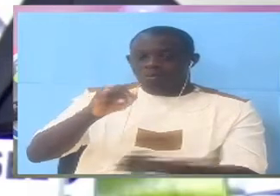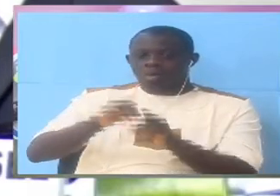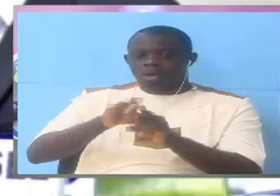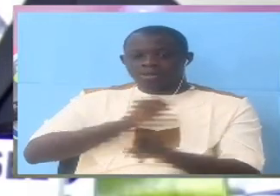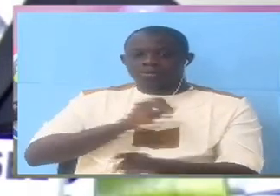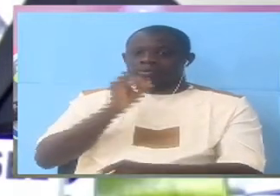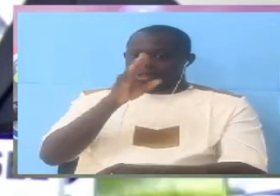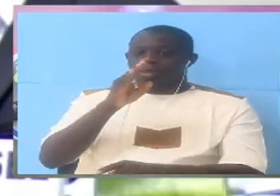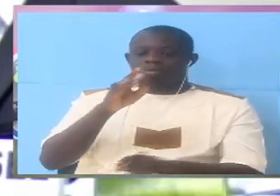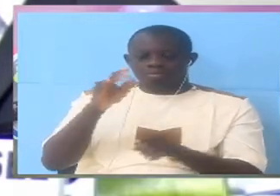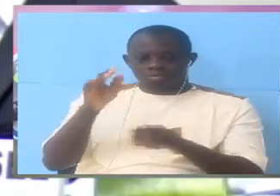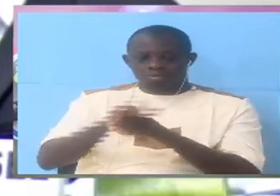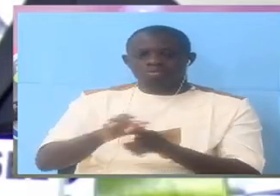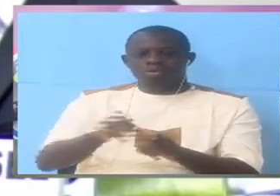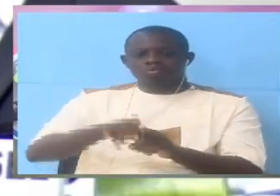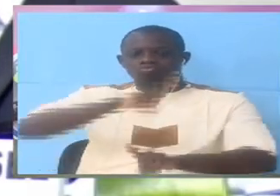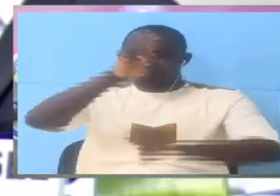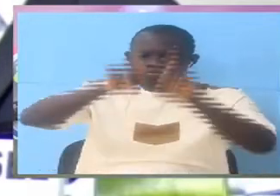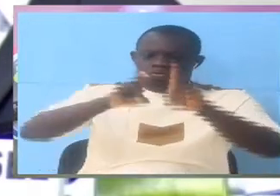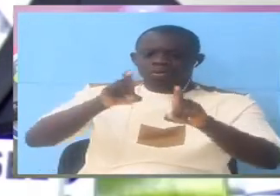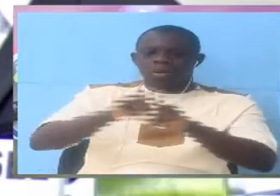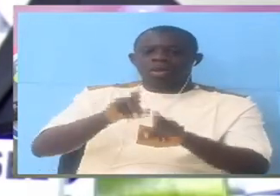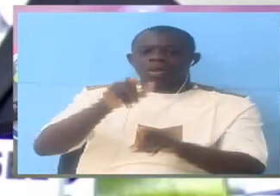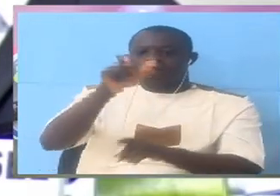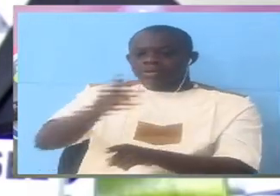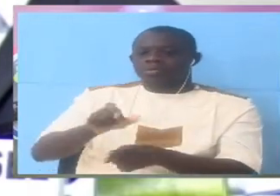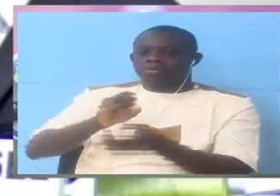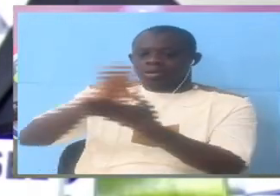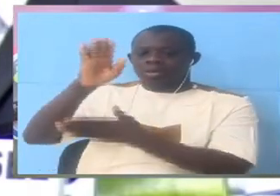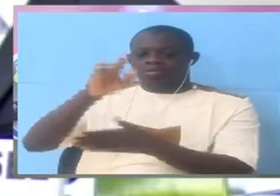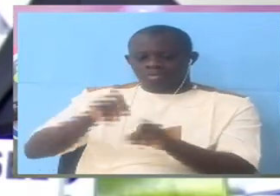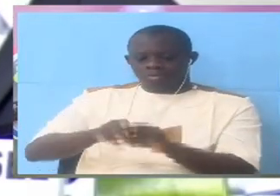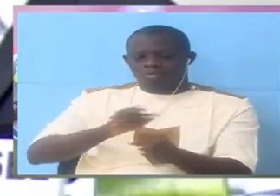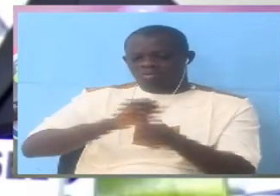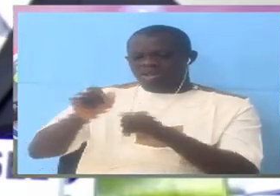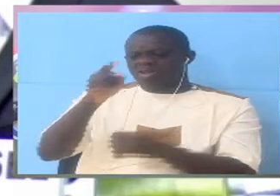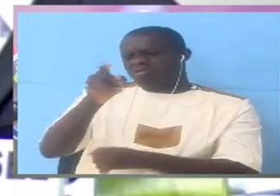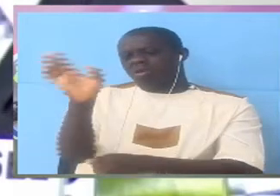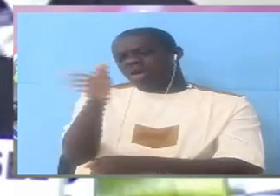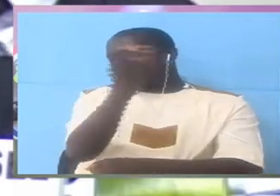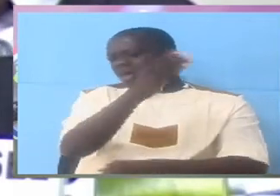that he be taken down and beaten because he was not cooperating. Is that